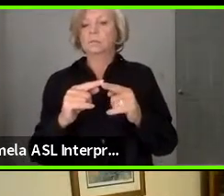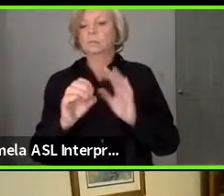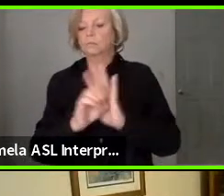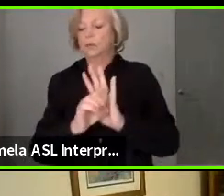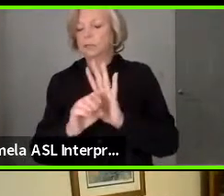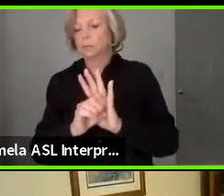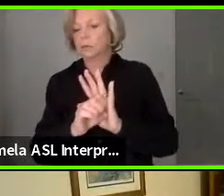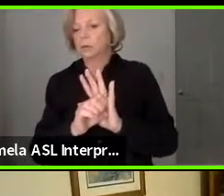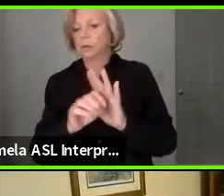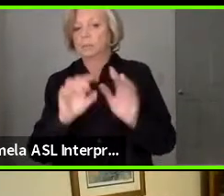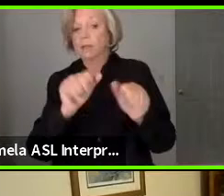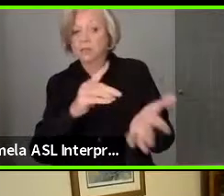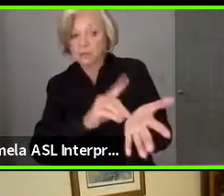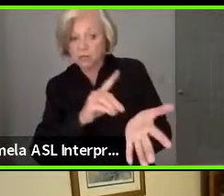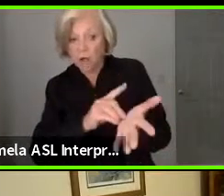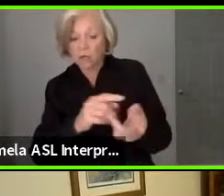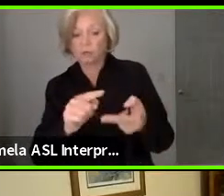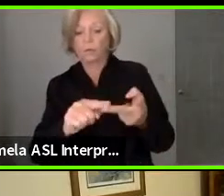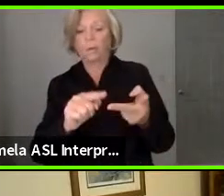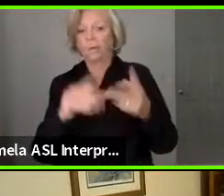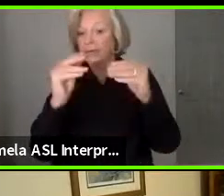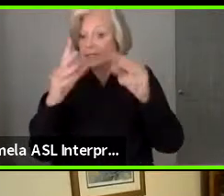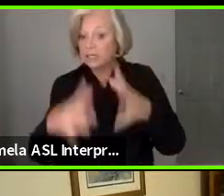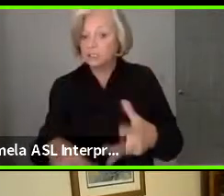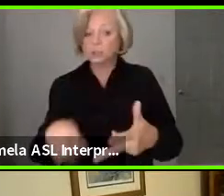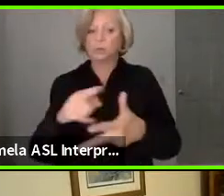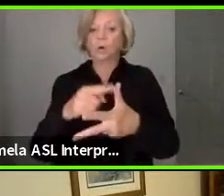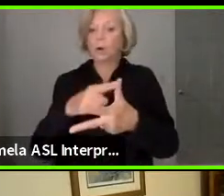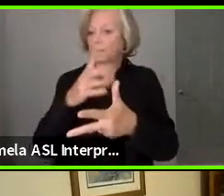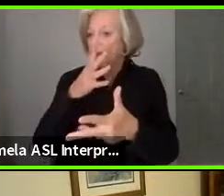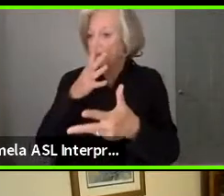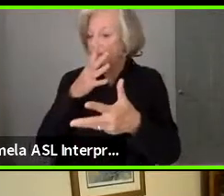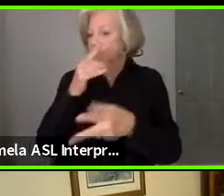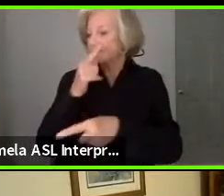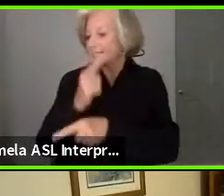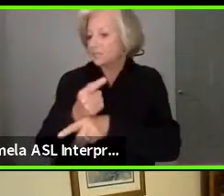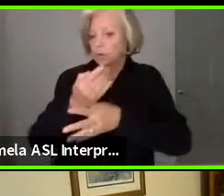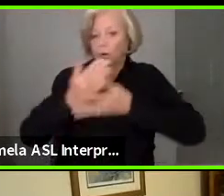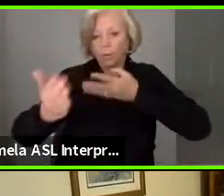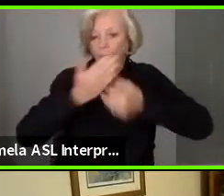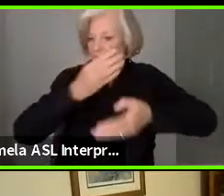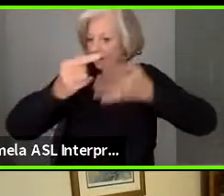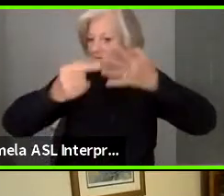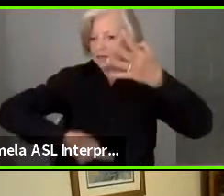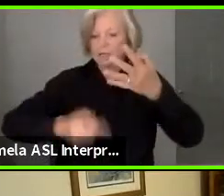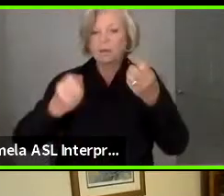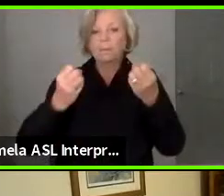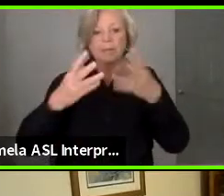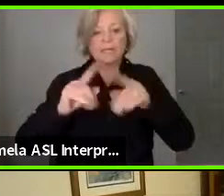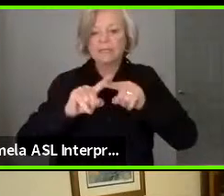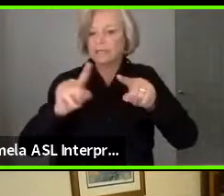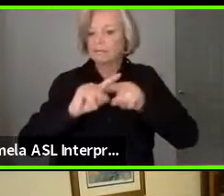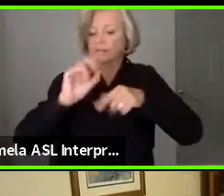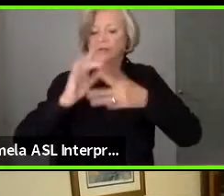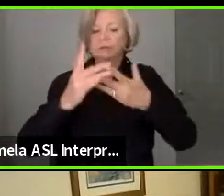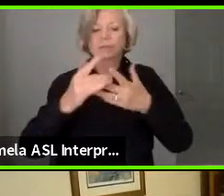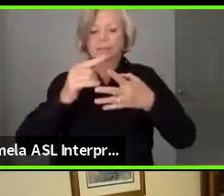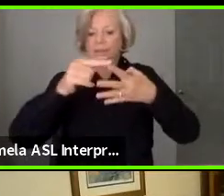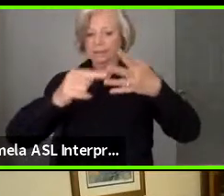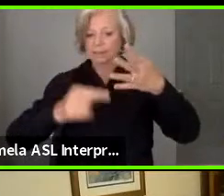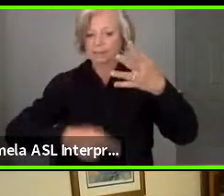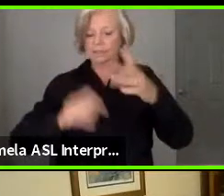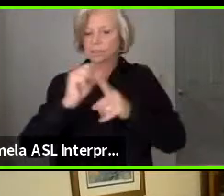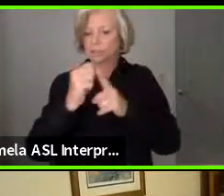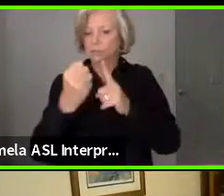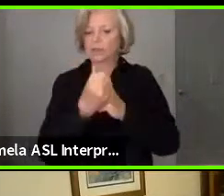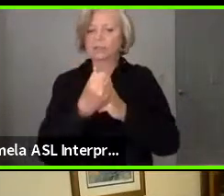a doctor, whether you were a teacher, whether you were a mother, a sister, whatever the case may be, there's so many different labels that are out there that women and girls